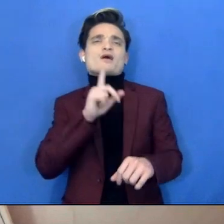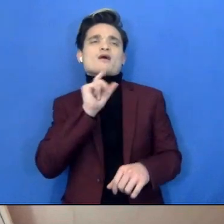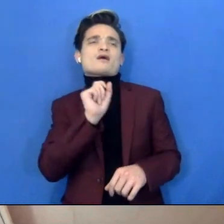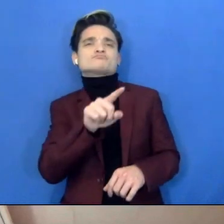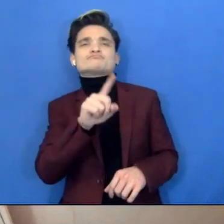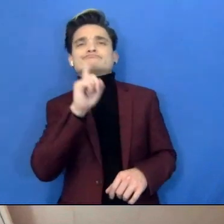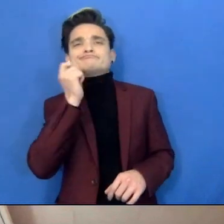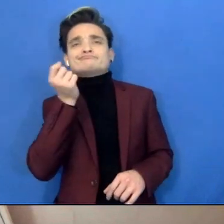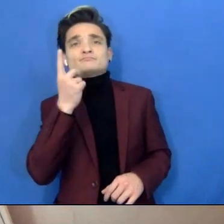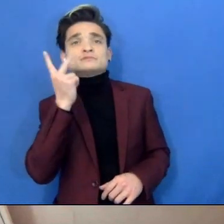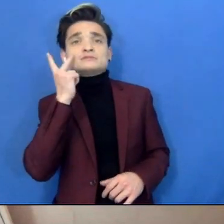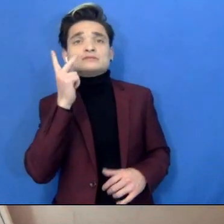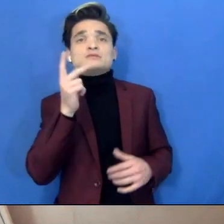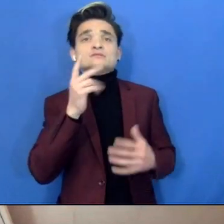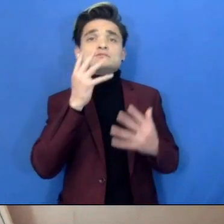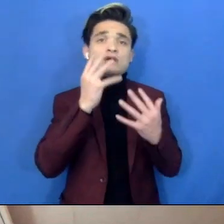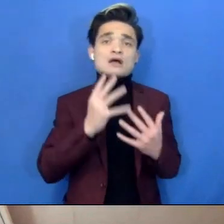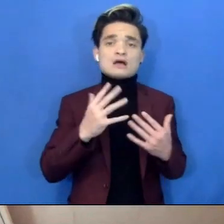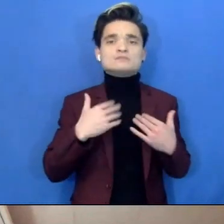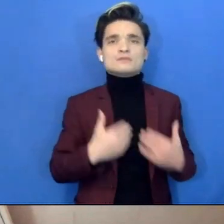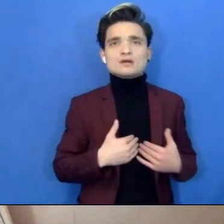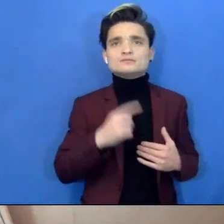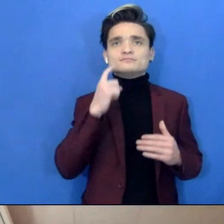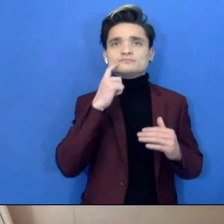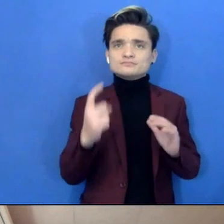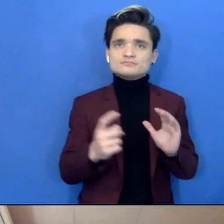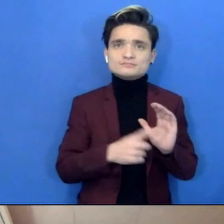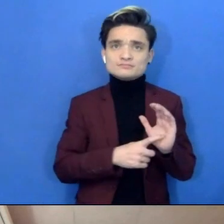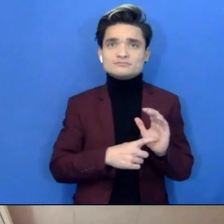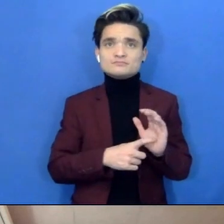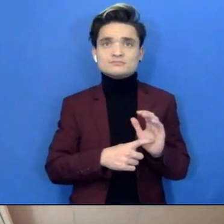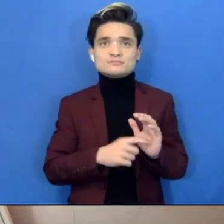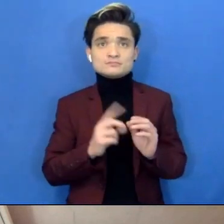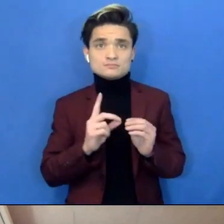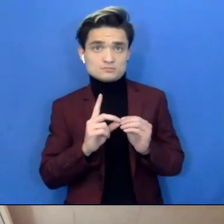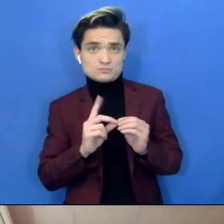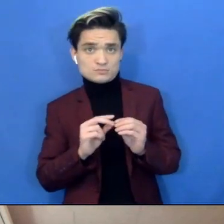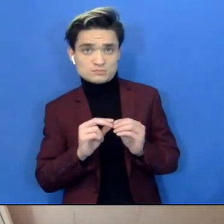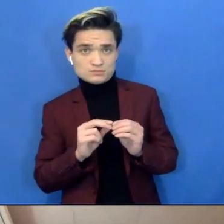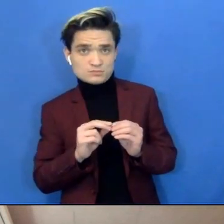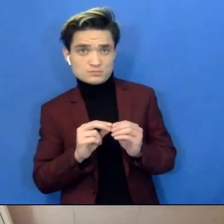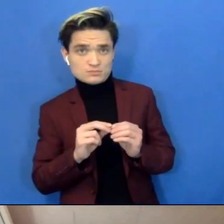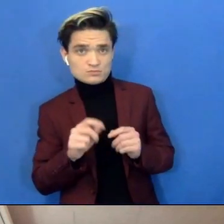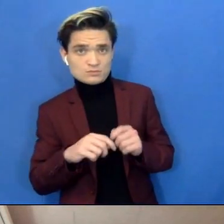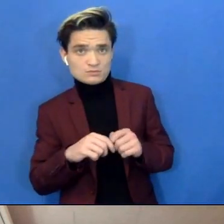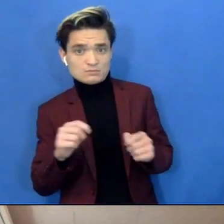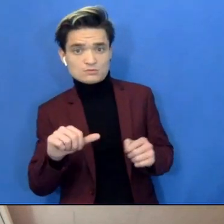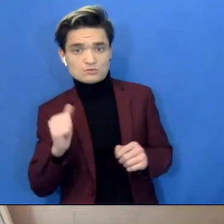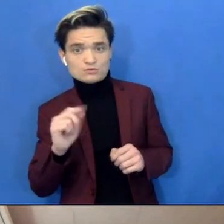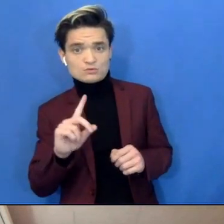So for that, and let me just wrap up a thing from the other question that you didn't ask